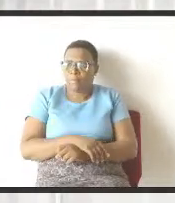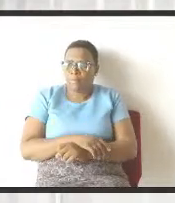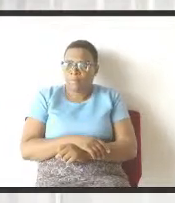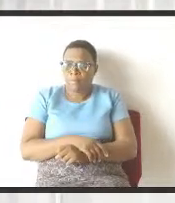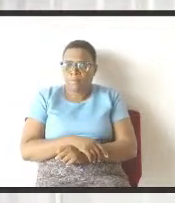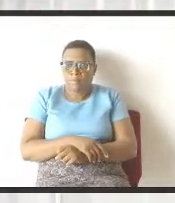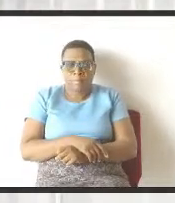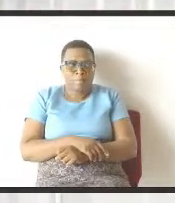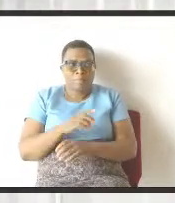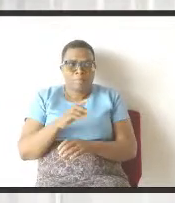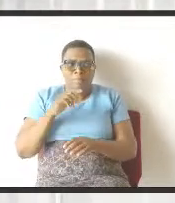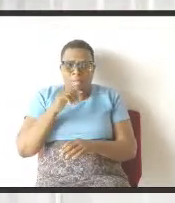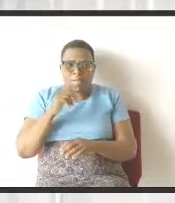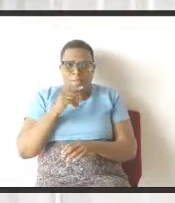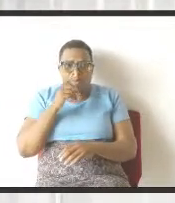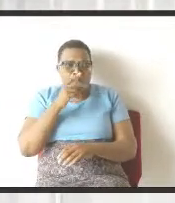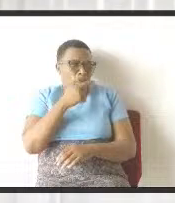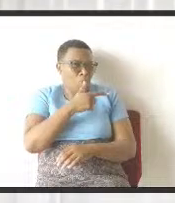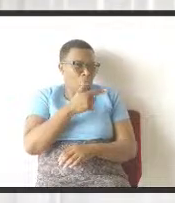You can't watch others run.